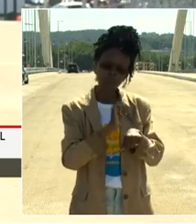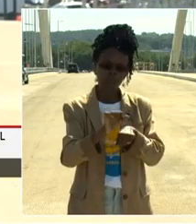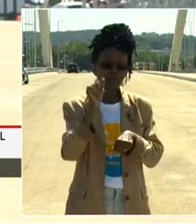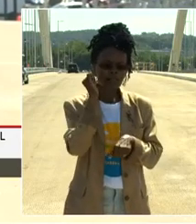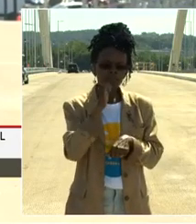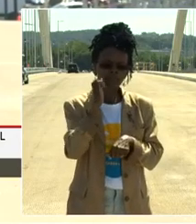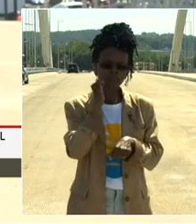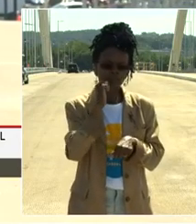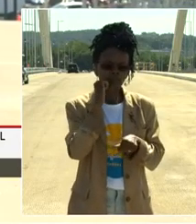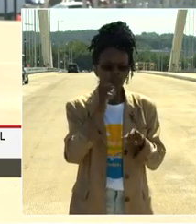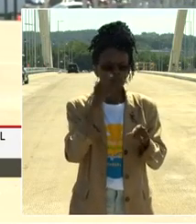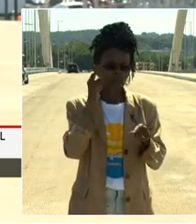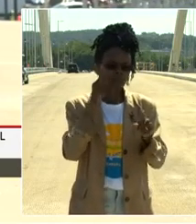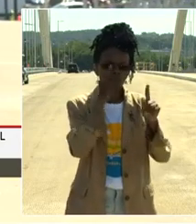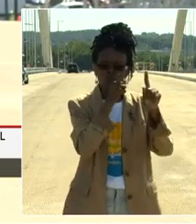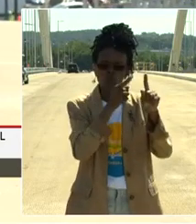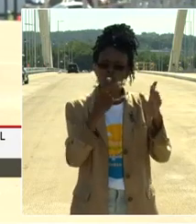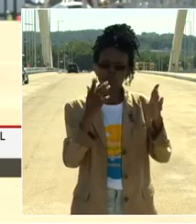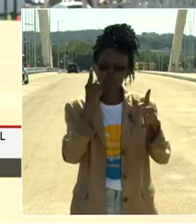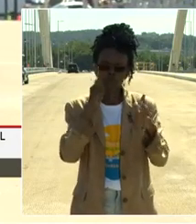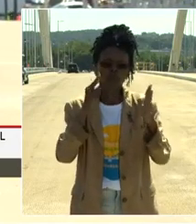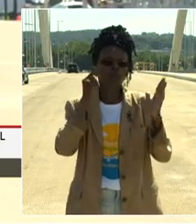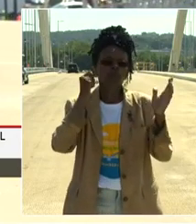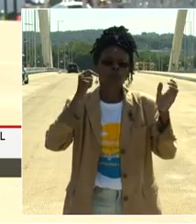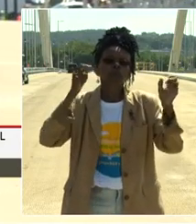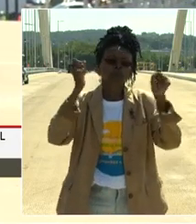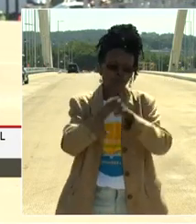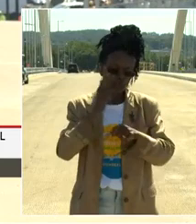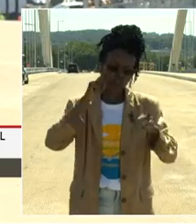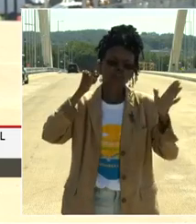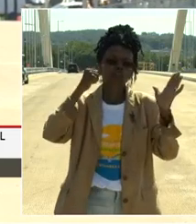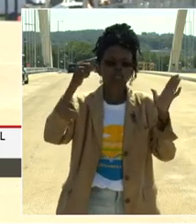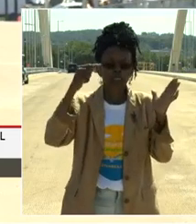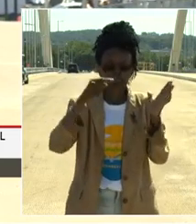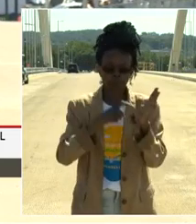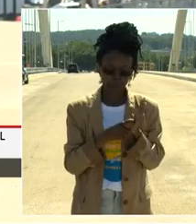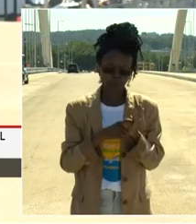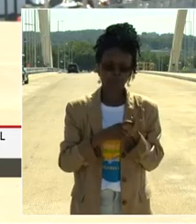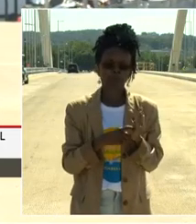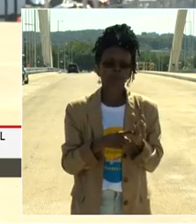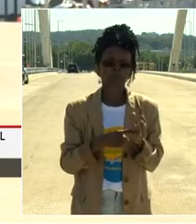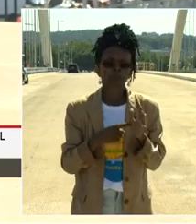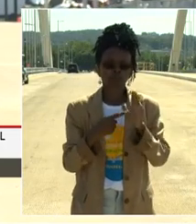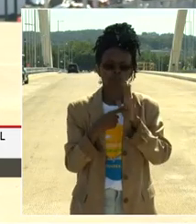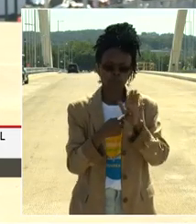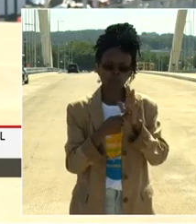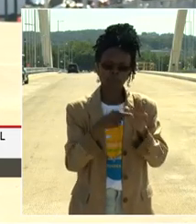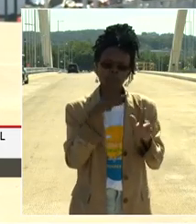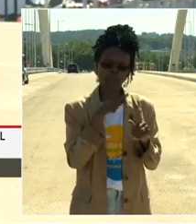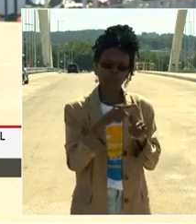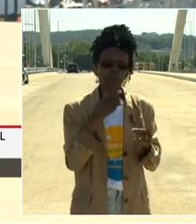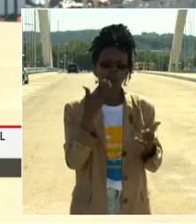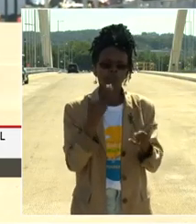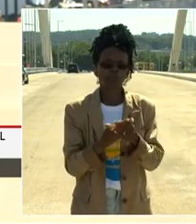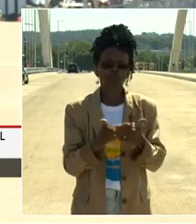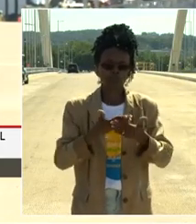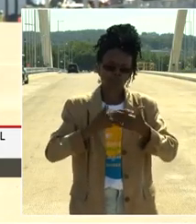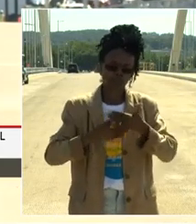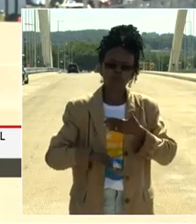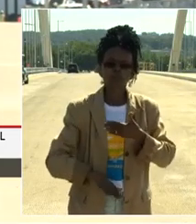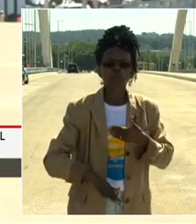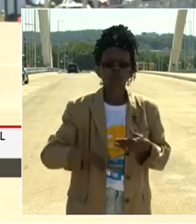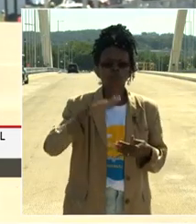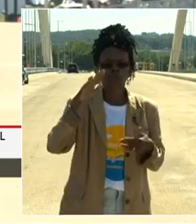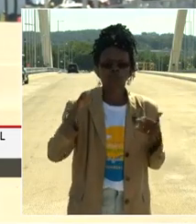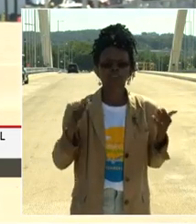fight for recognition and representation. Mayor Bowser was born and raised in D.C., and so she knows how powerful this bridge is